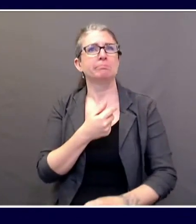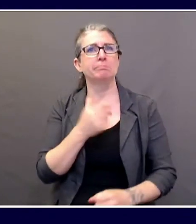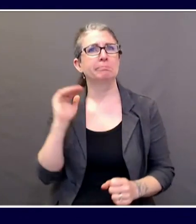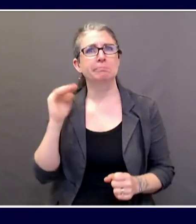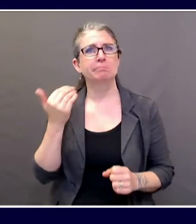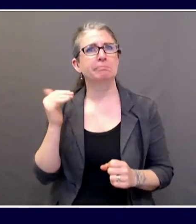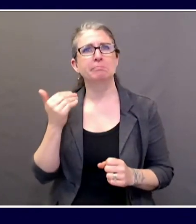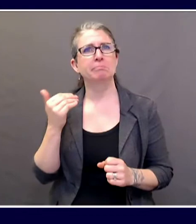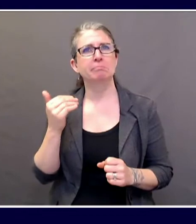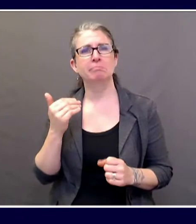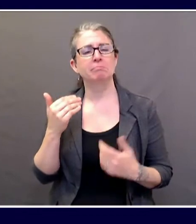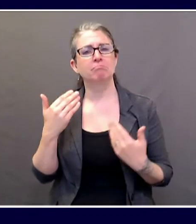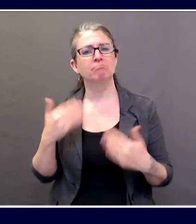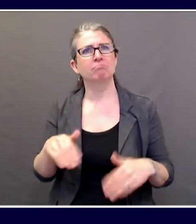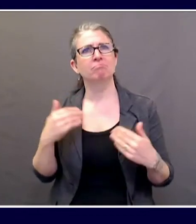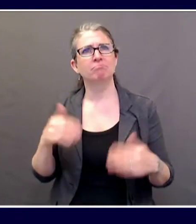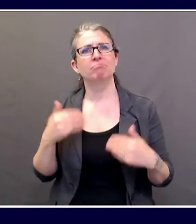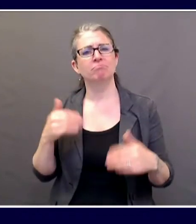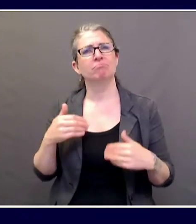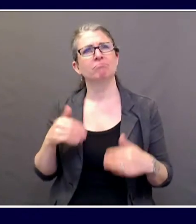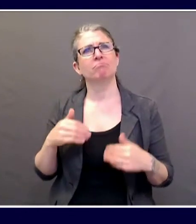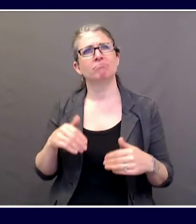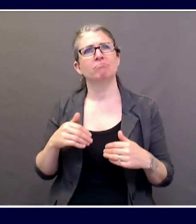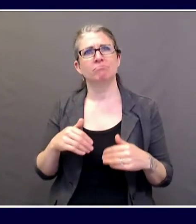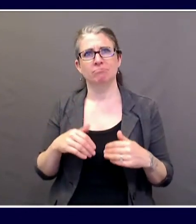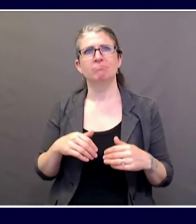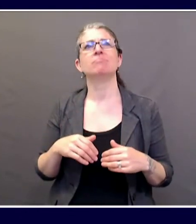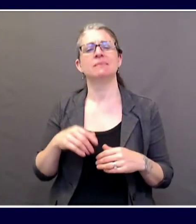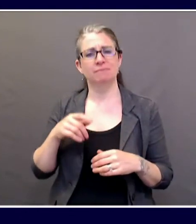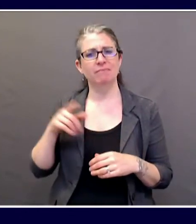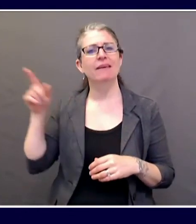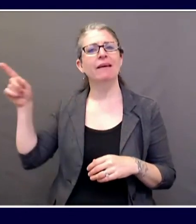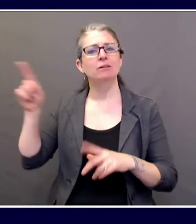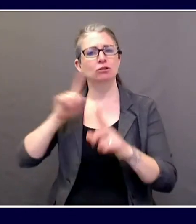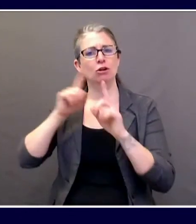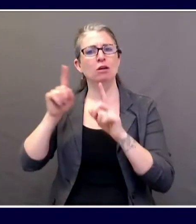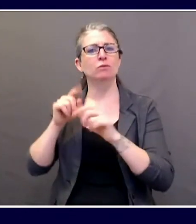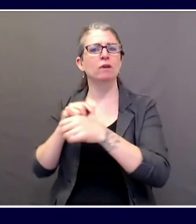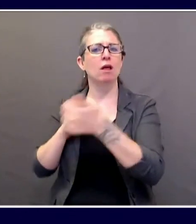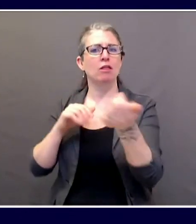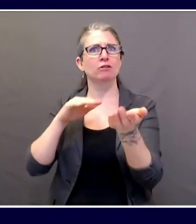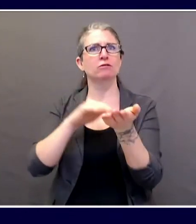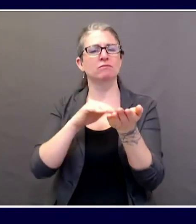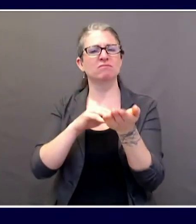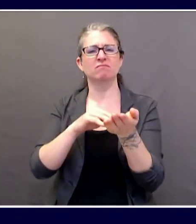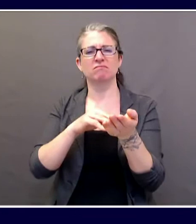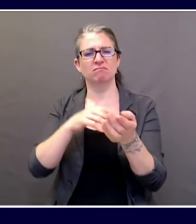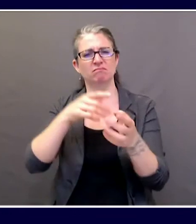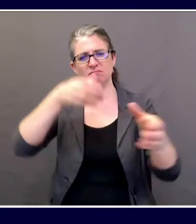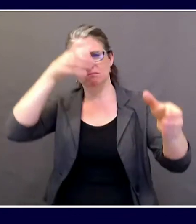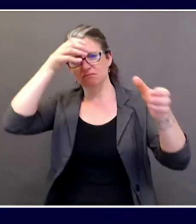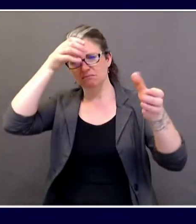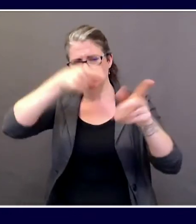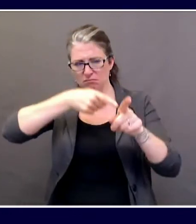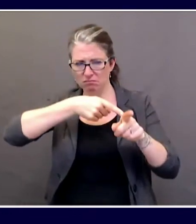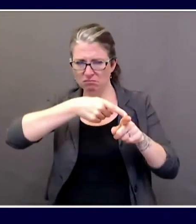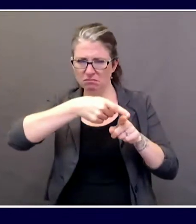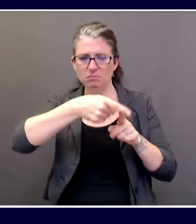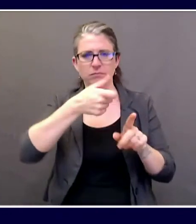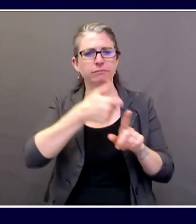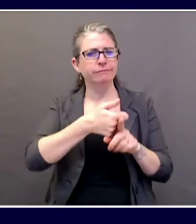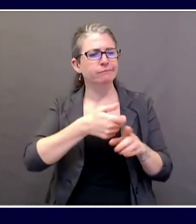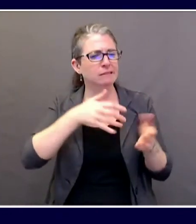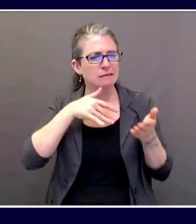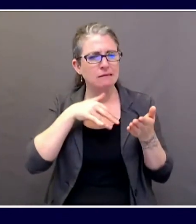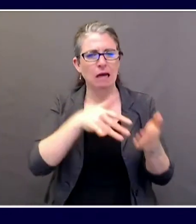maybe they think there will be one. The scientists are still studying that issue, but that analysis applies both to the existing variants